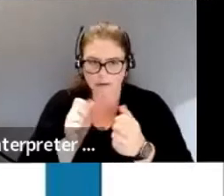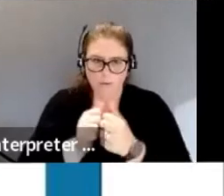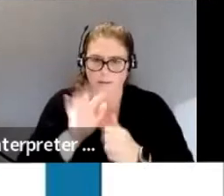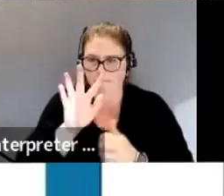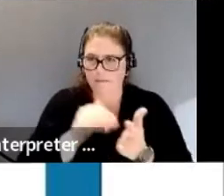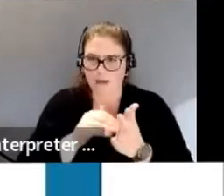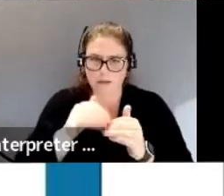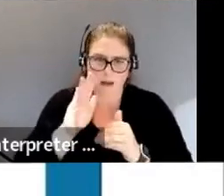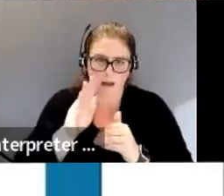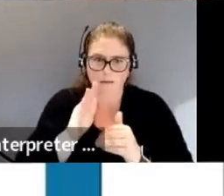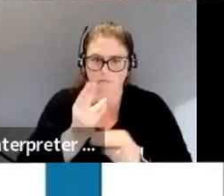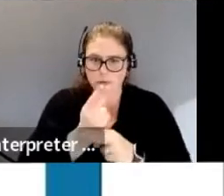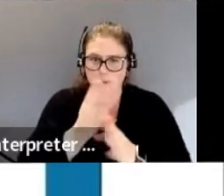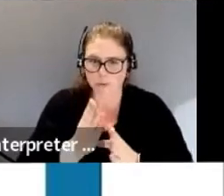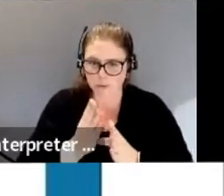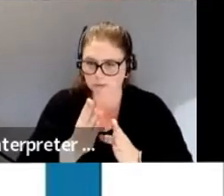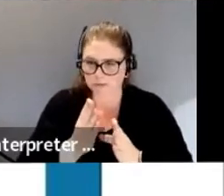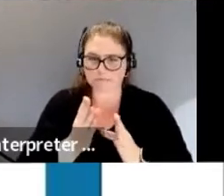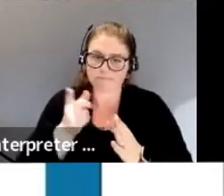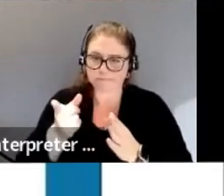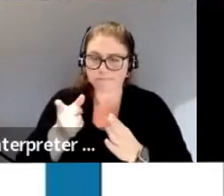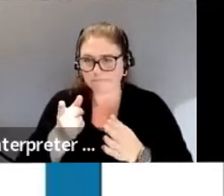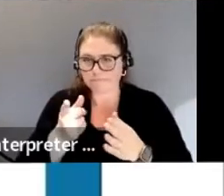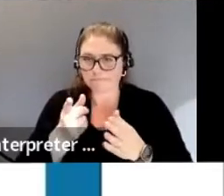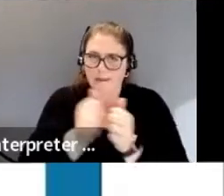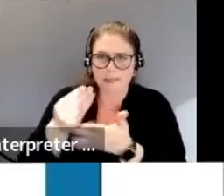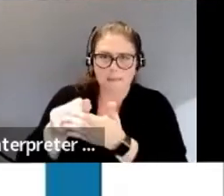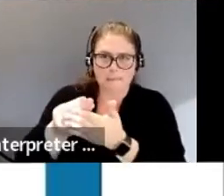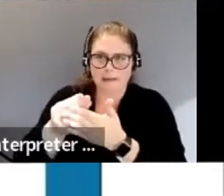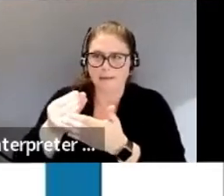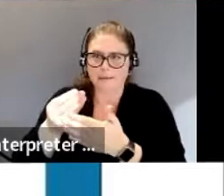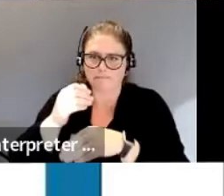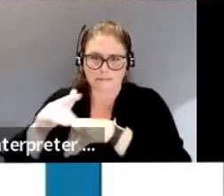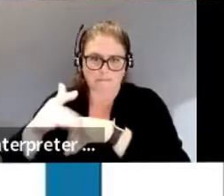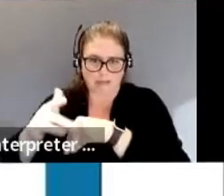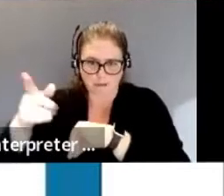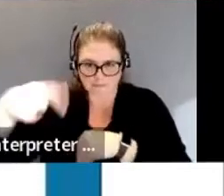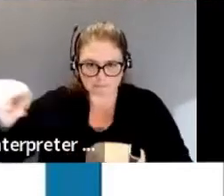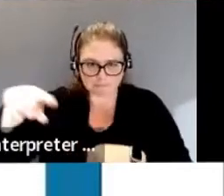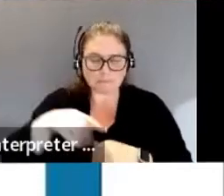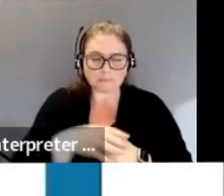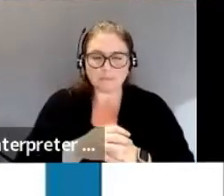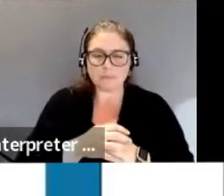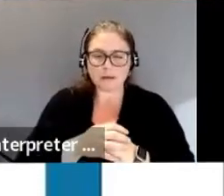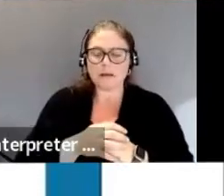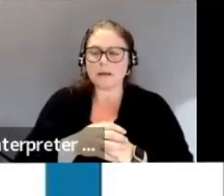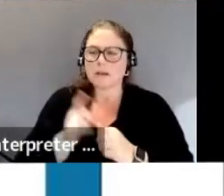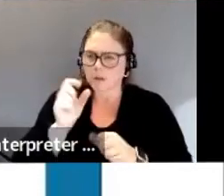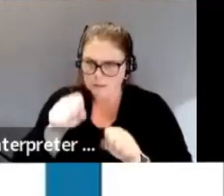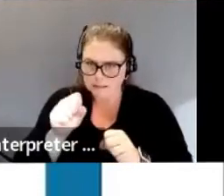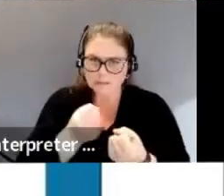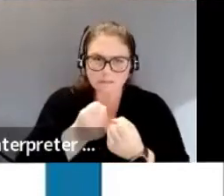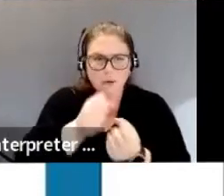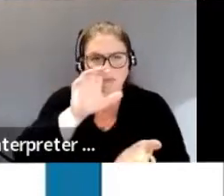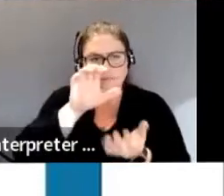the primary point of contact for all grant-related questions, the customer success team also performs the critical role of securing